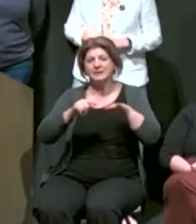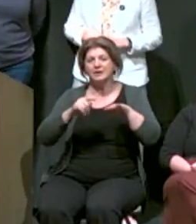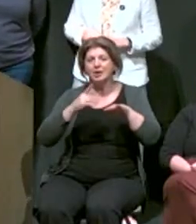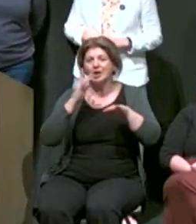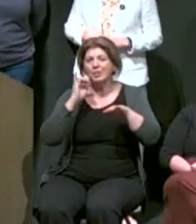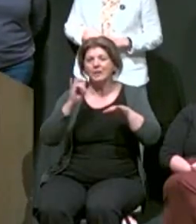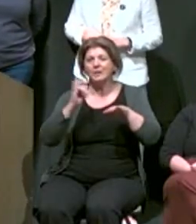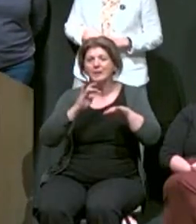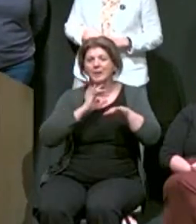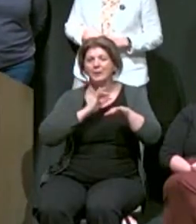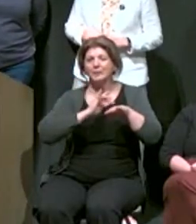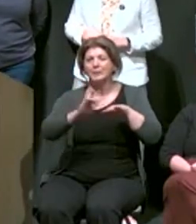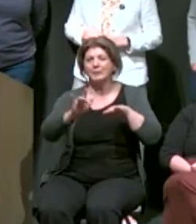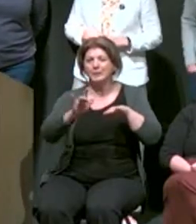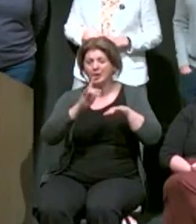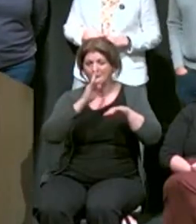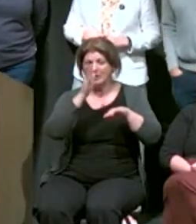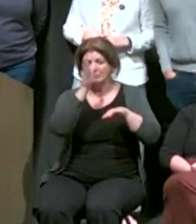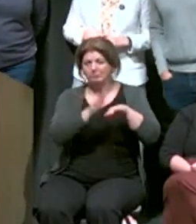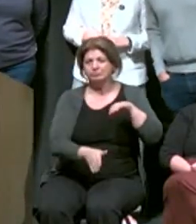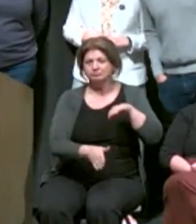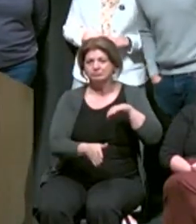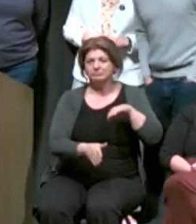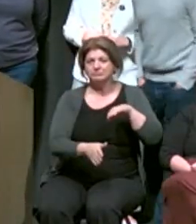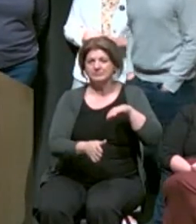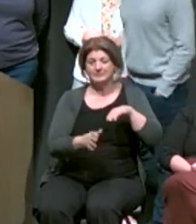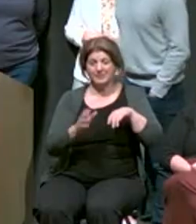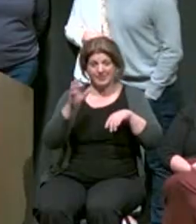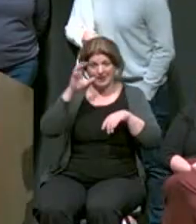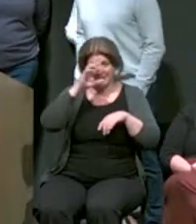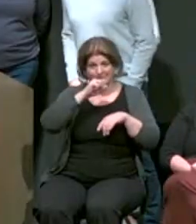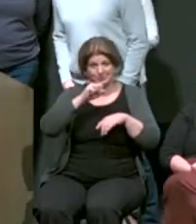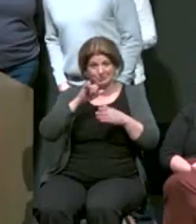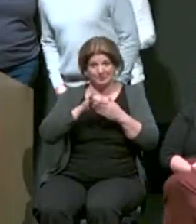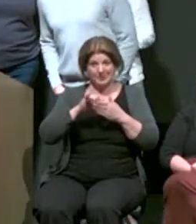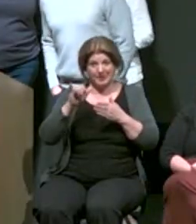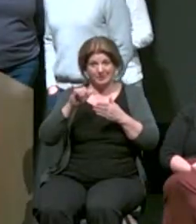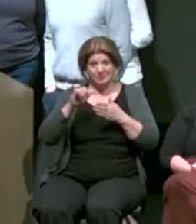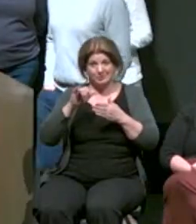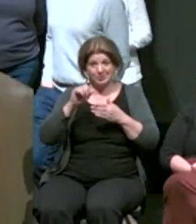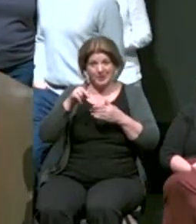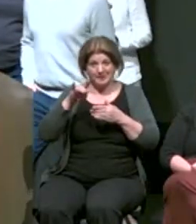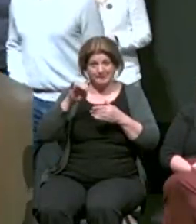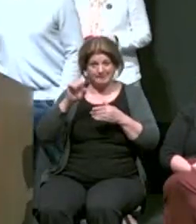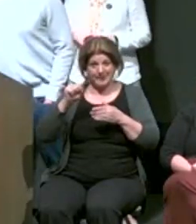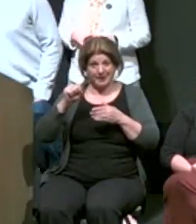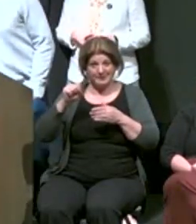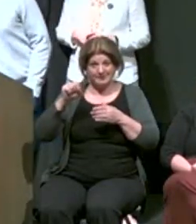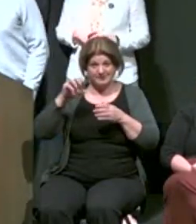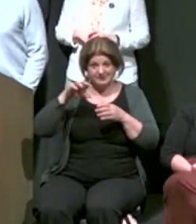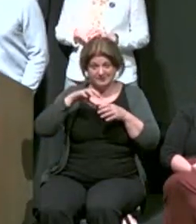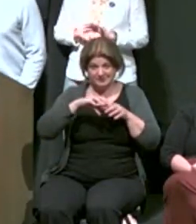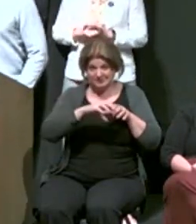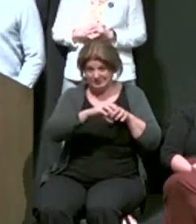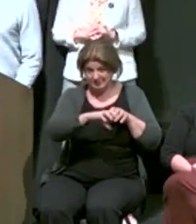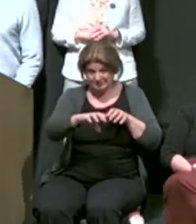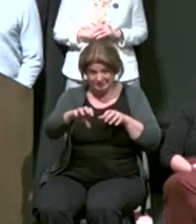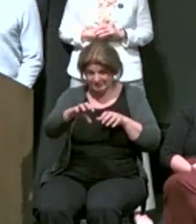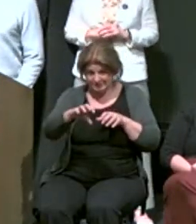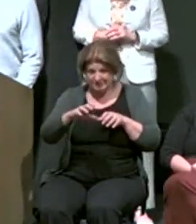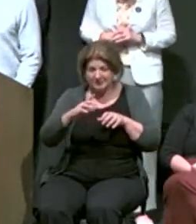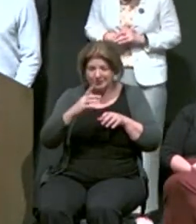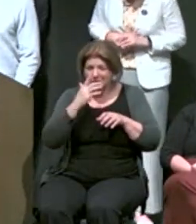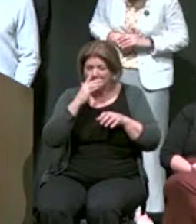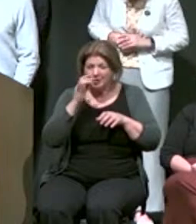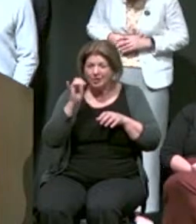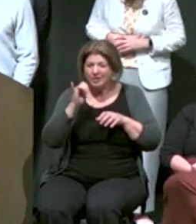been clear cut. I'm assuming that's where the pipes are coming down. No, It sorry, seems like